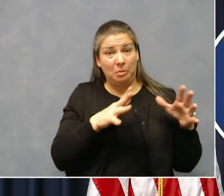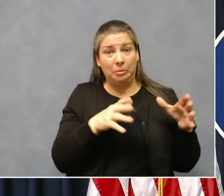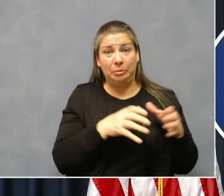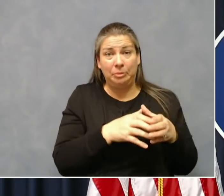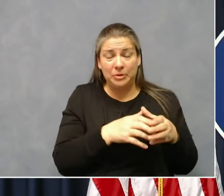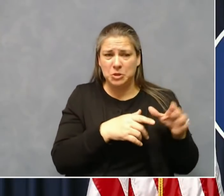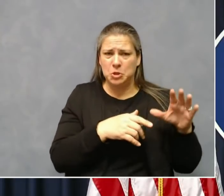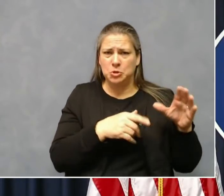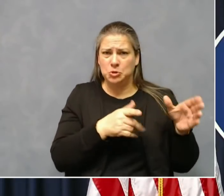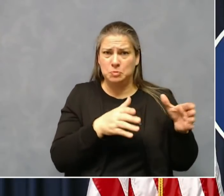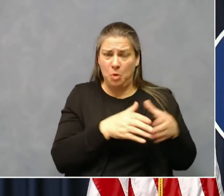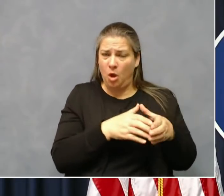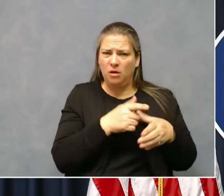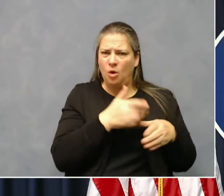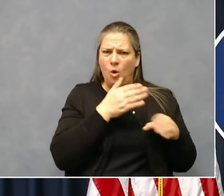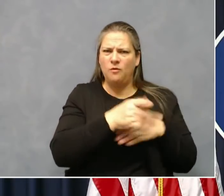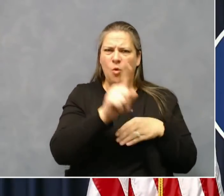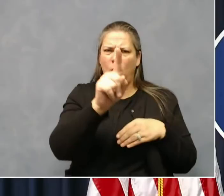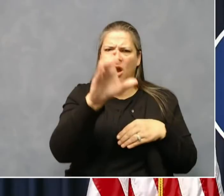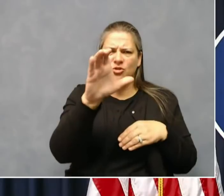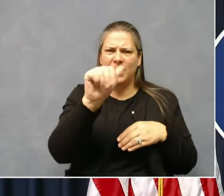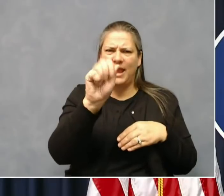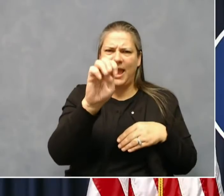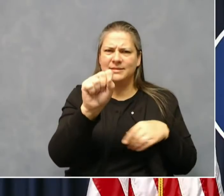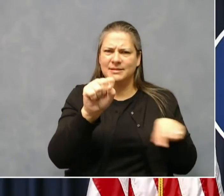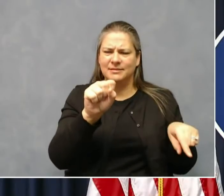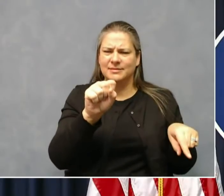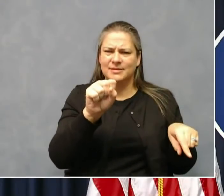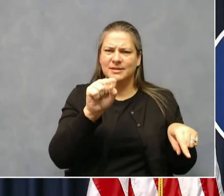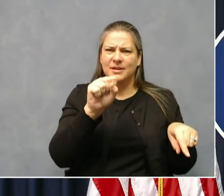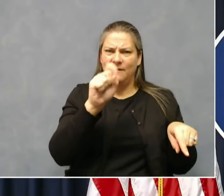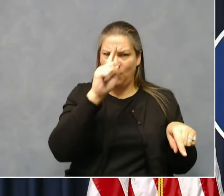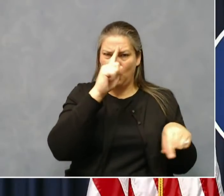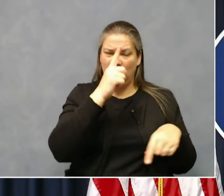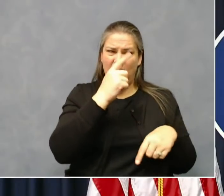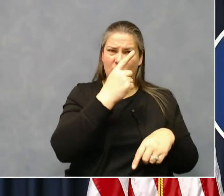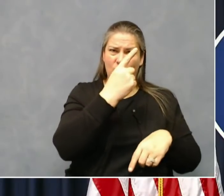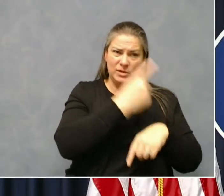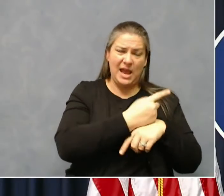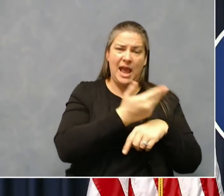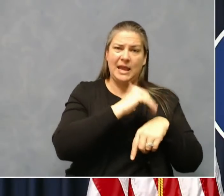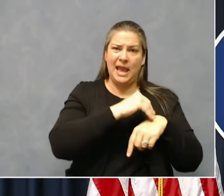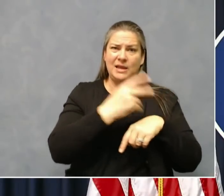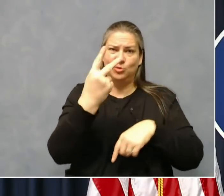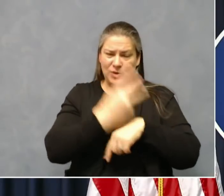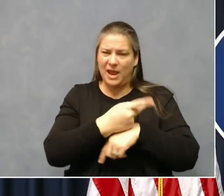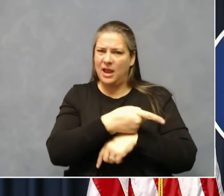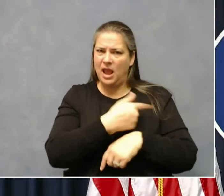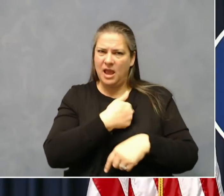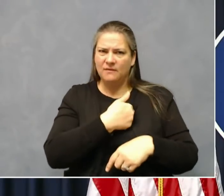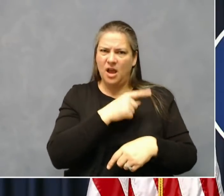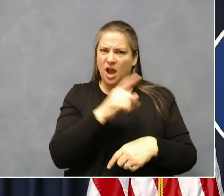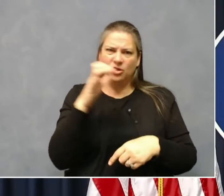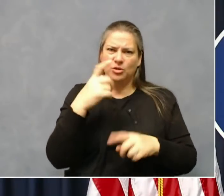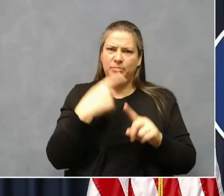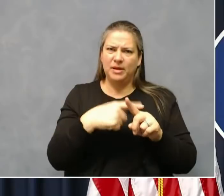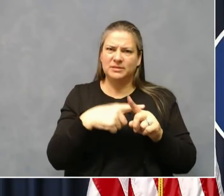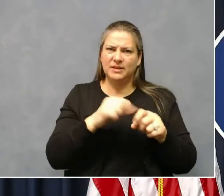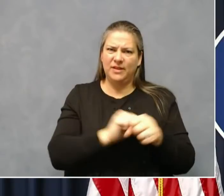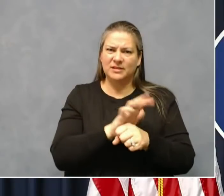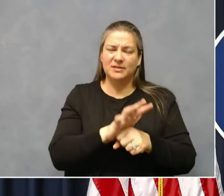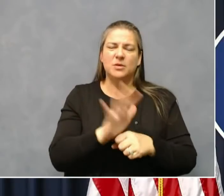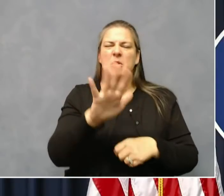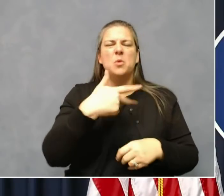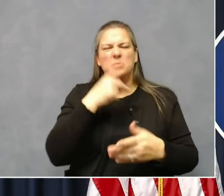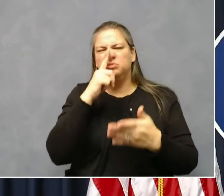over 100 cases for 2 straight days. So we'll check on the Fort Knox piece, but